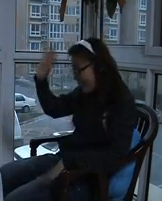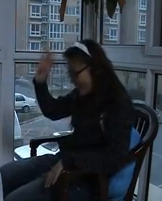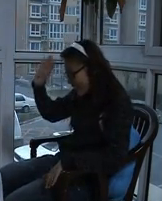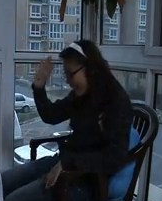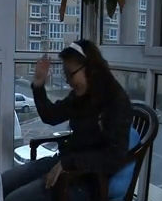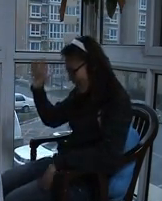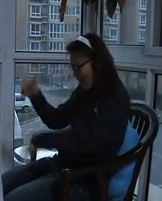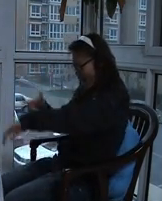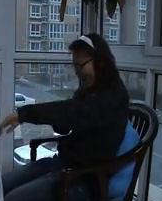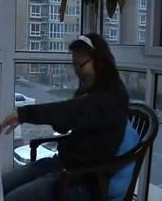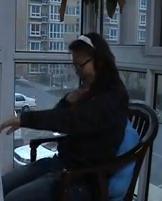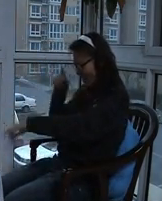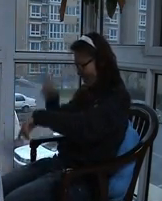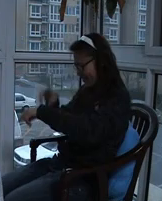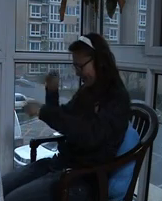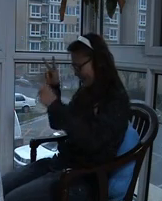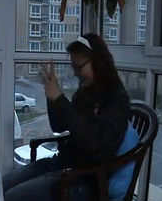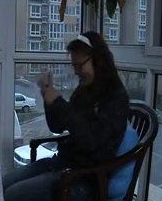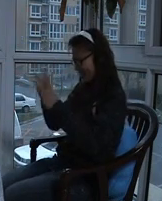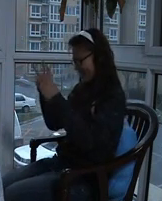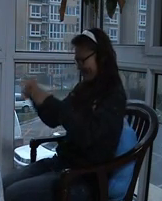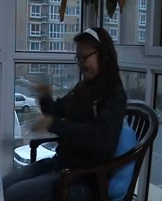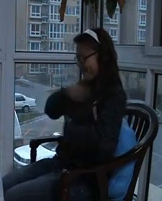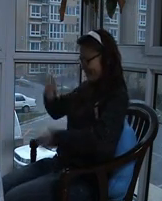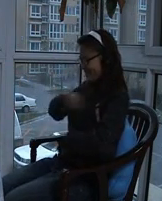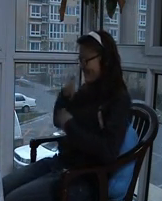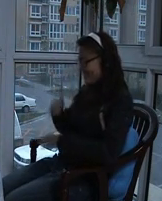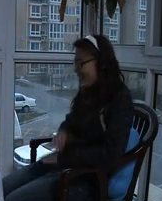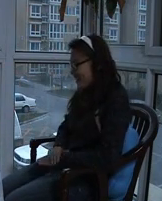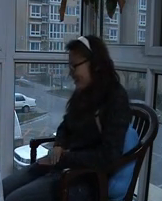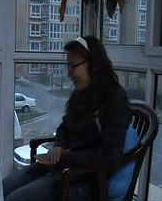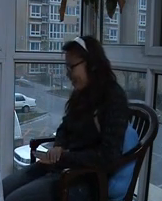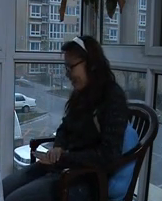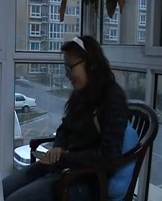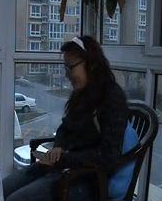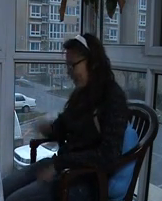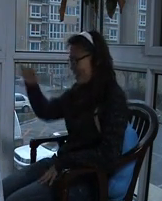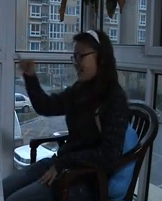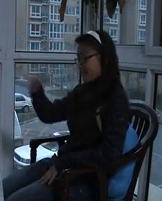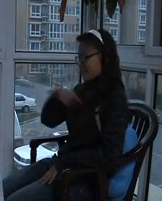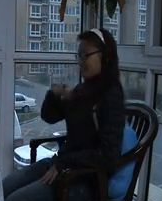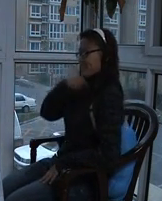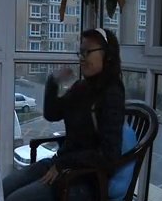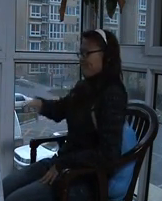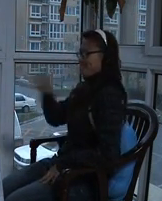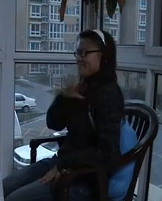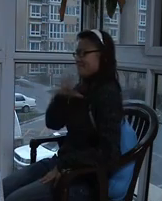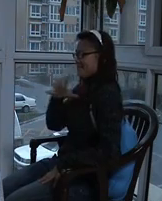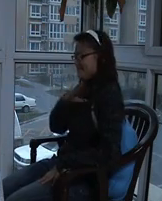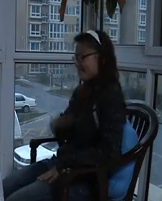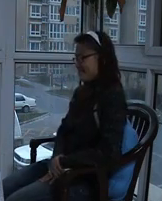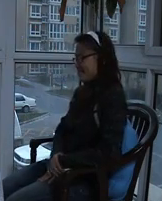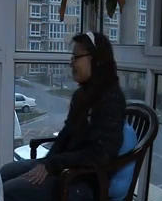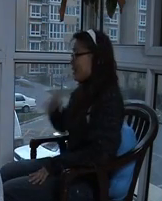in consultation with deaf web users. In users' evaluation of the system, 14 deaf participants,